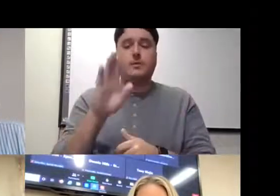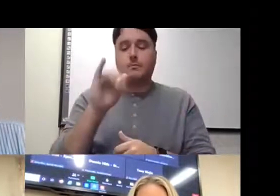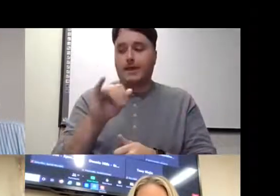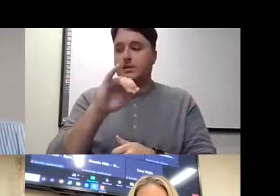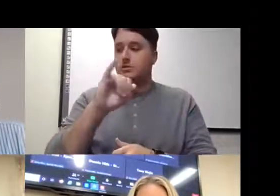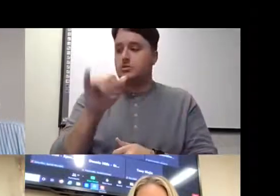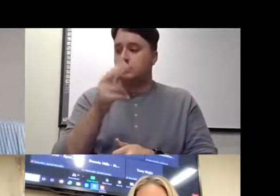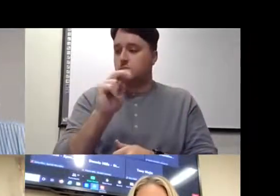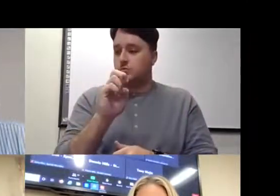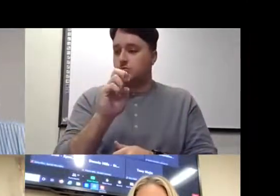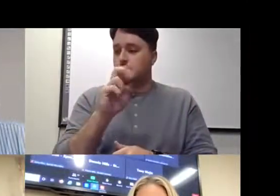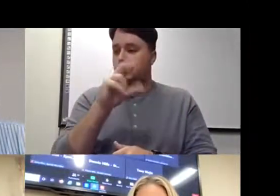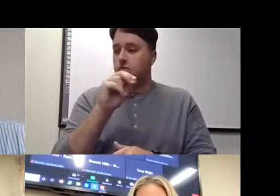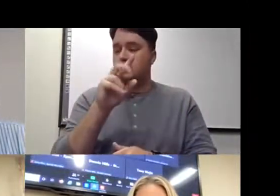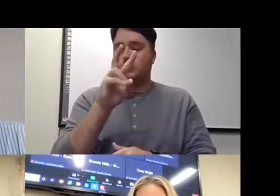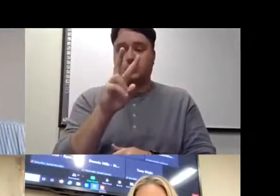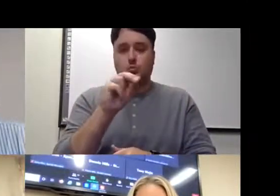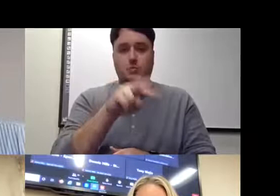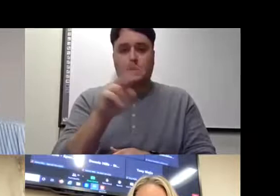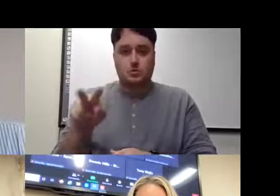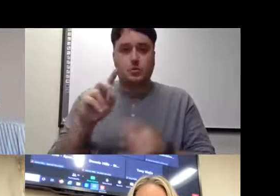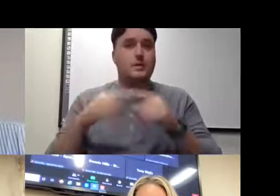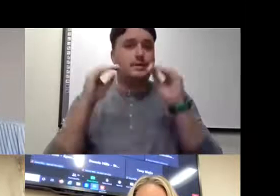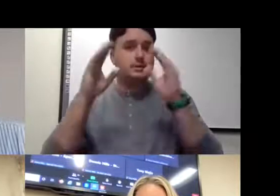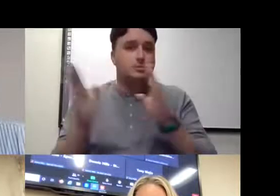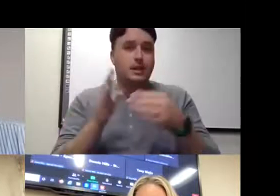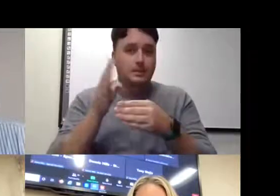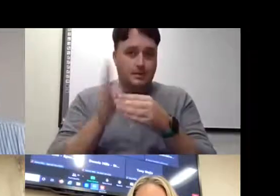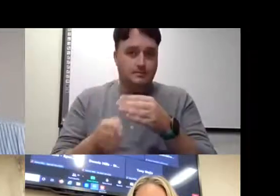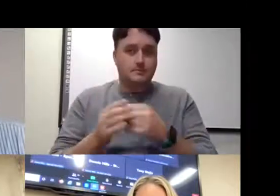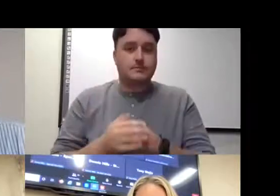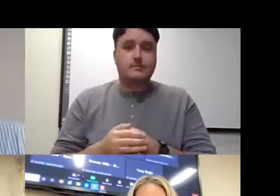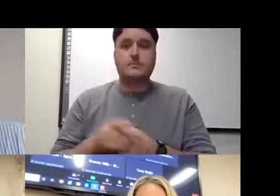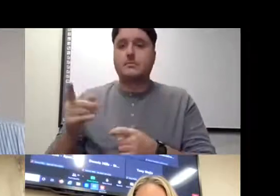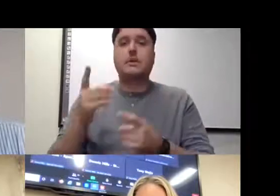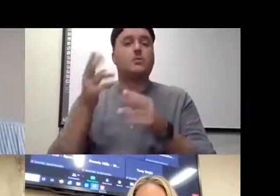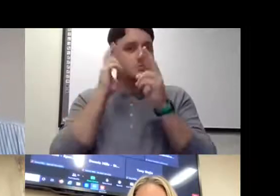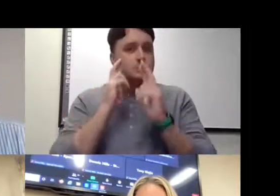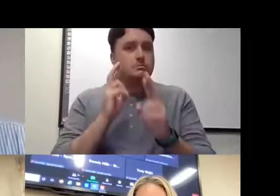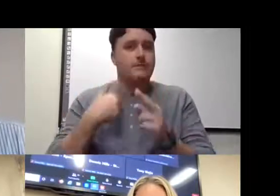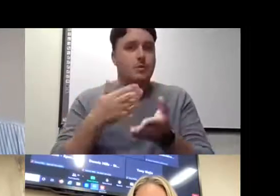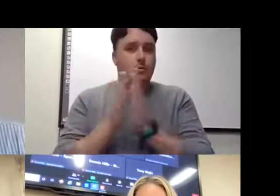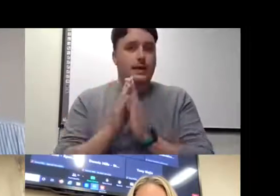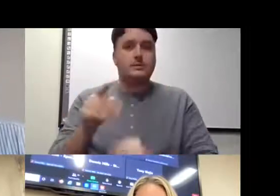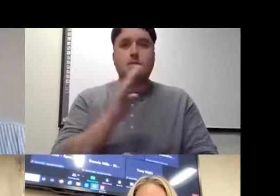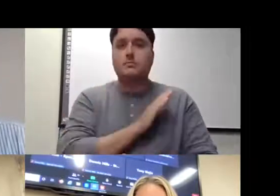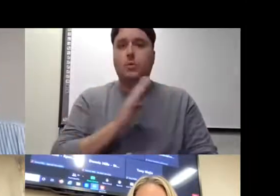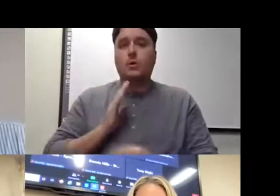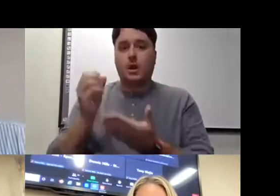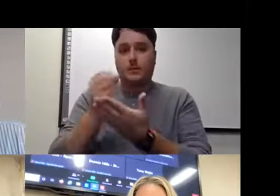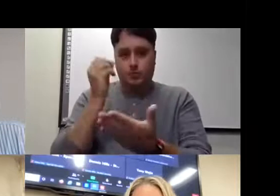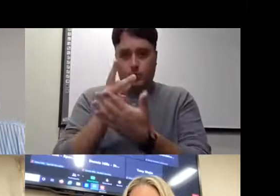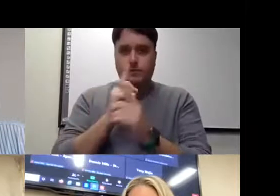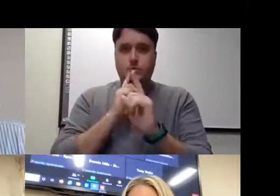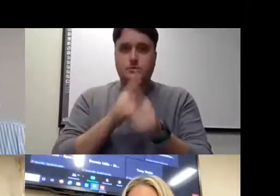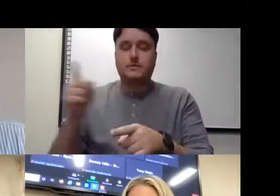2022, when the strategic plan is completed. So this evening, we respectfully request that the board approve the response to the